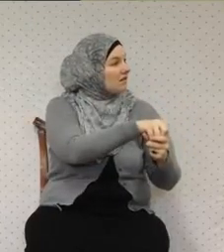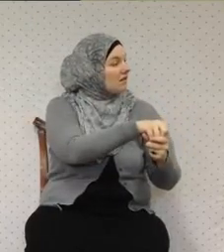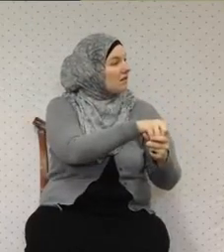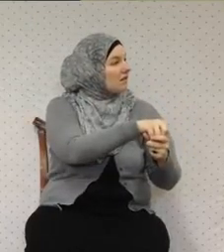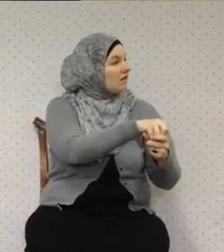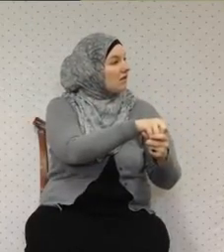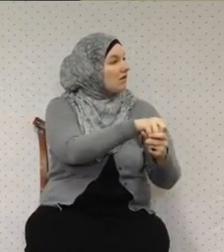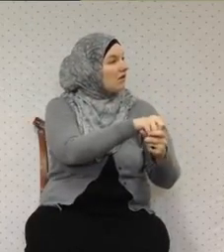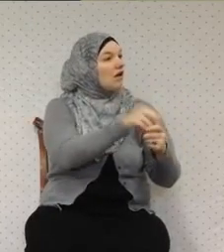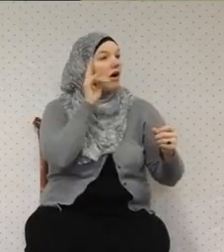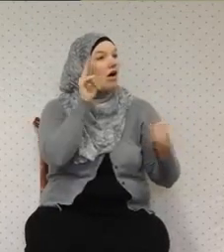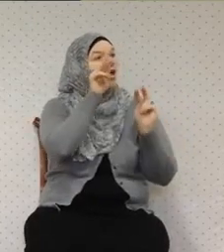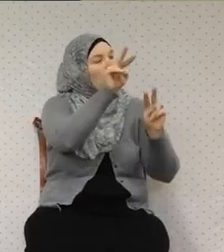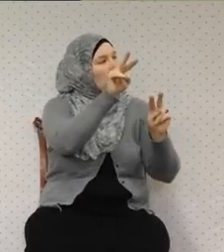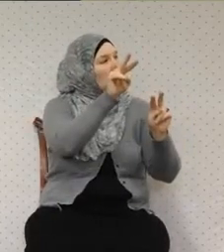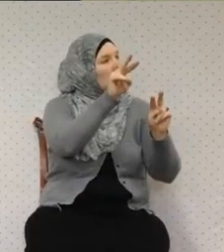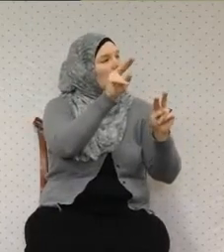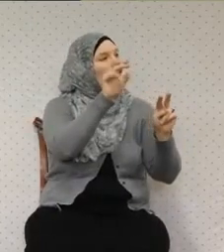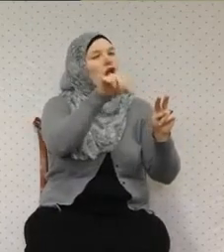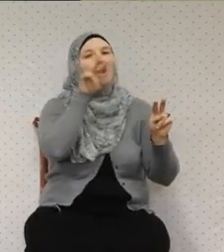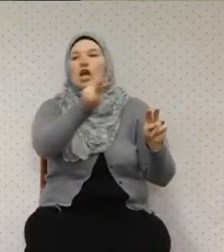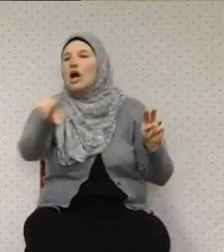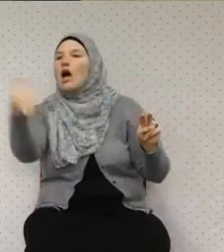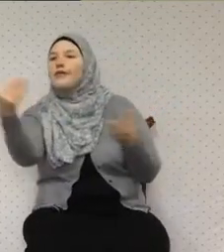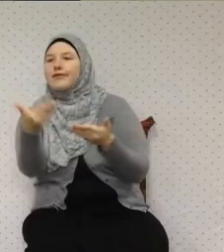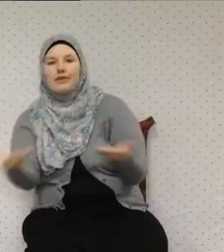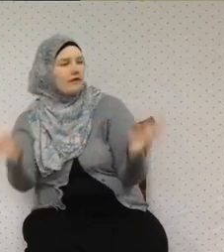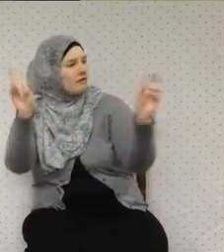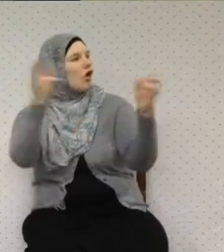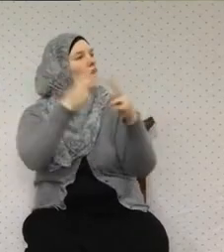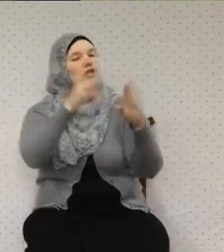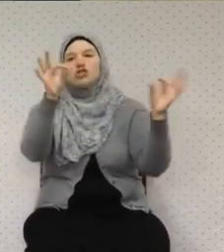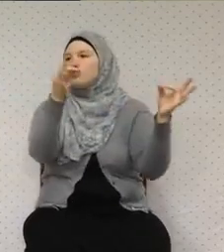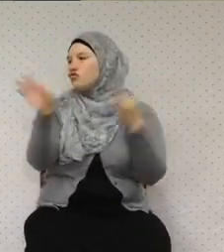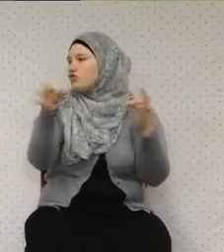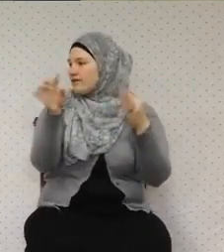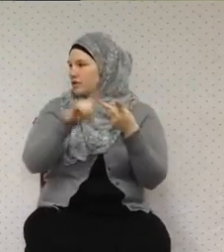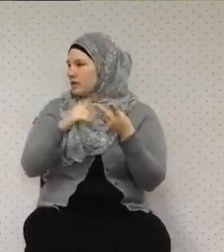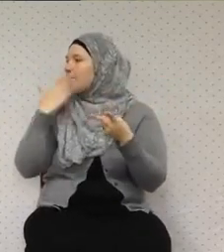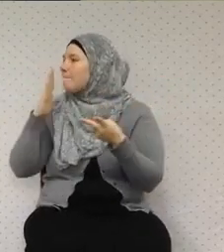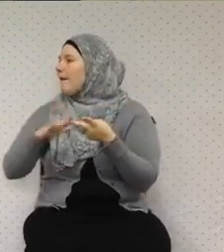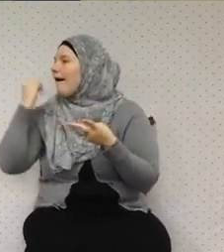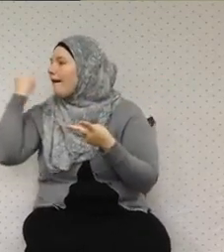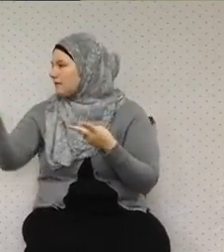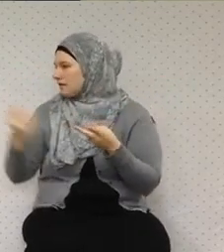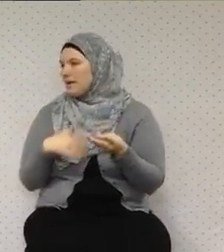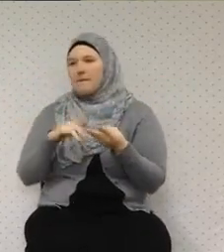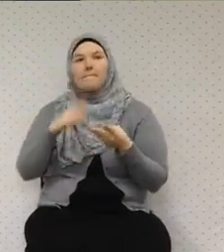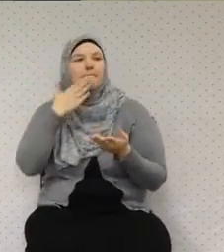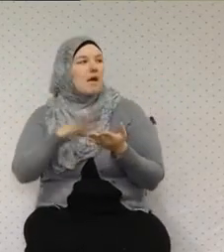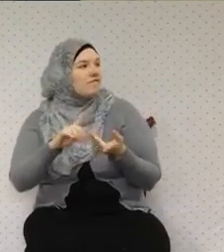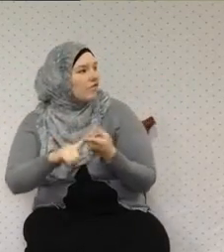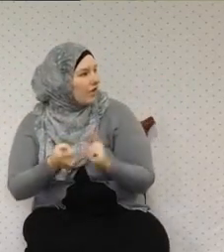you look at other things. What are you looking at? Distractions. Bad ideas, bad companions,